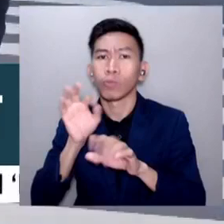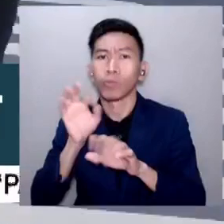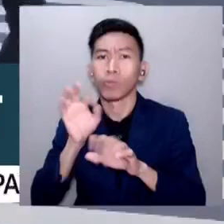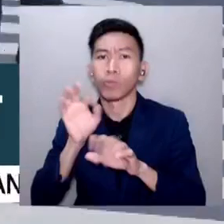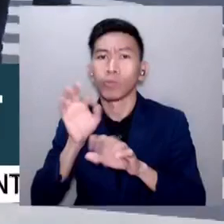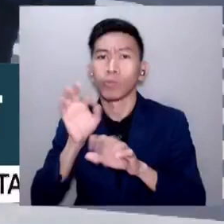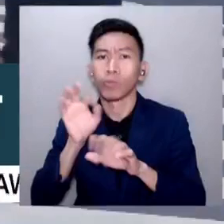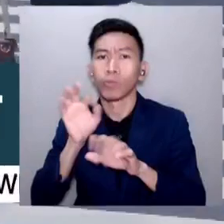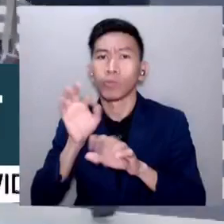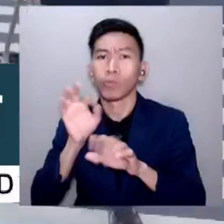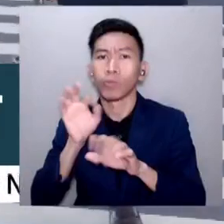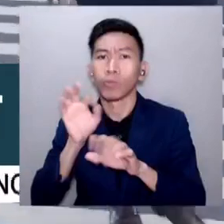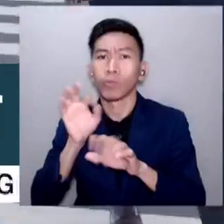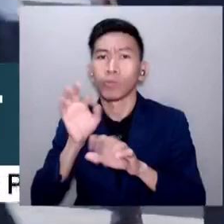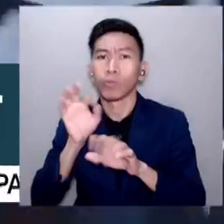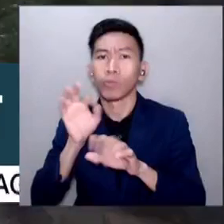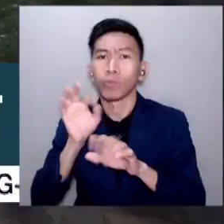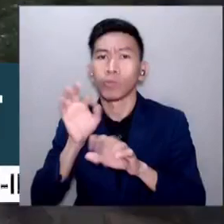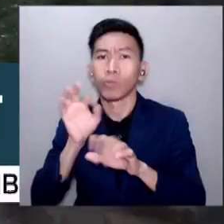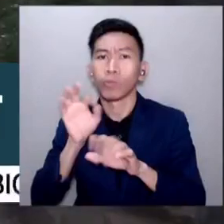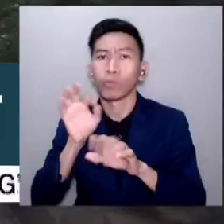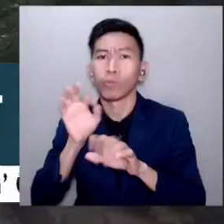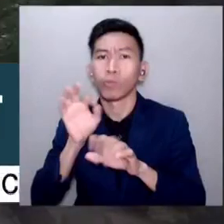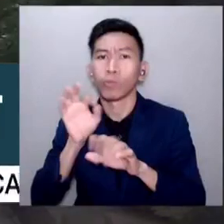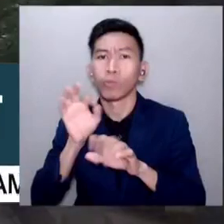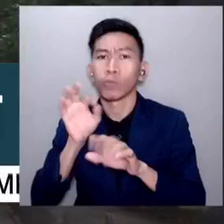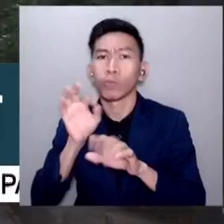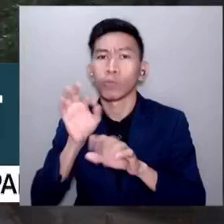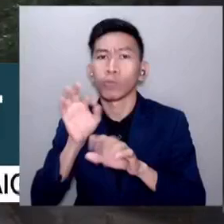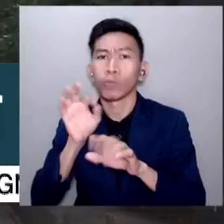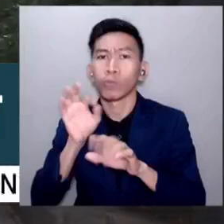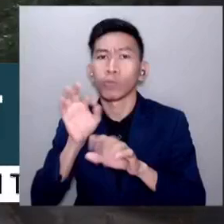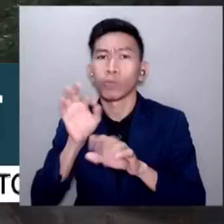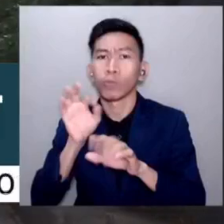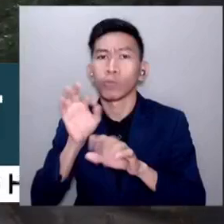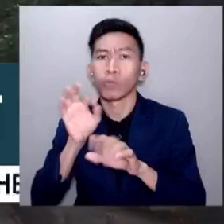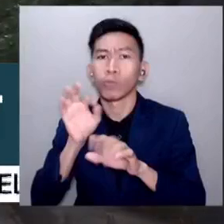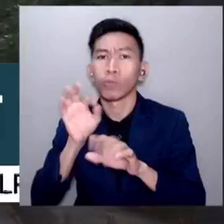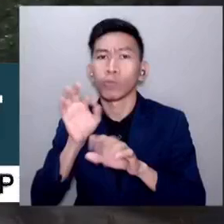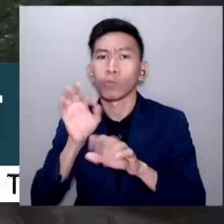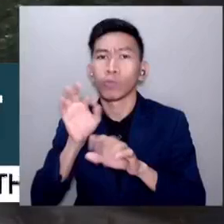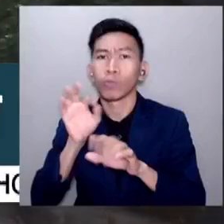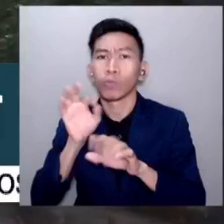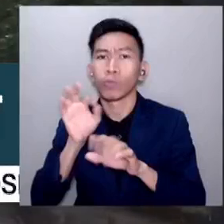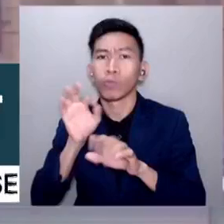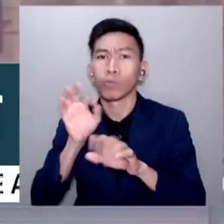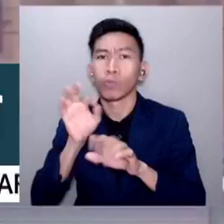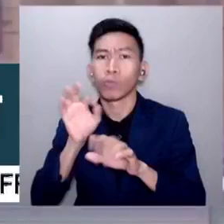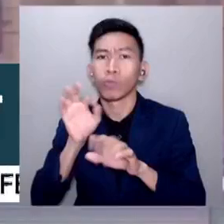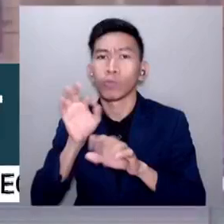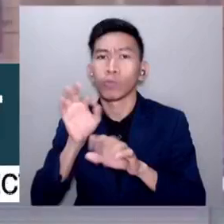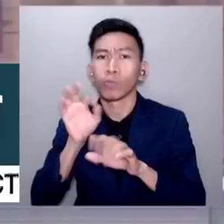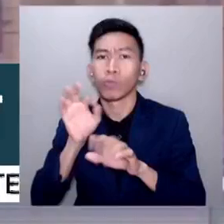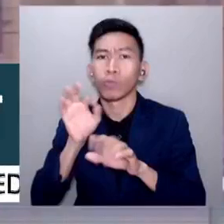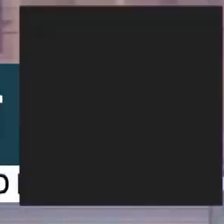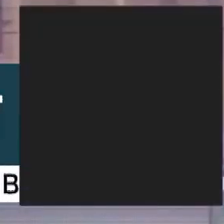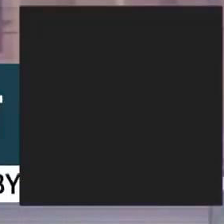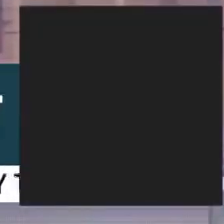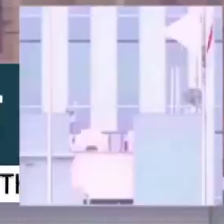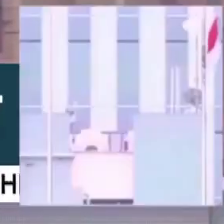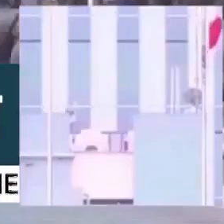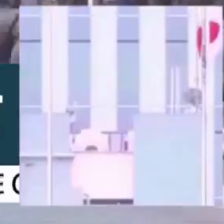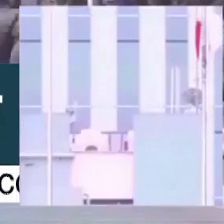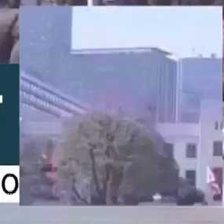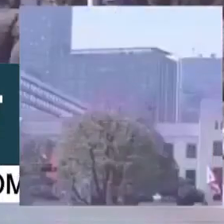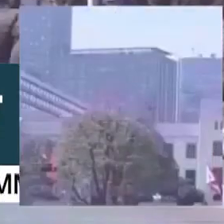is said to be a combination of the BA1 and BA2 subtypes of the Omicron variant. It was first detected in the U.K.,